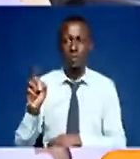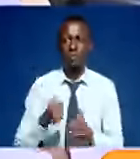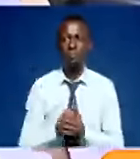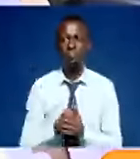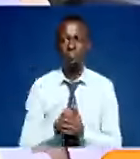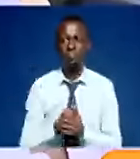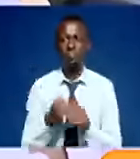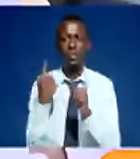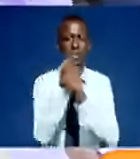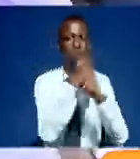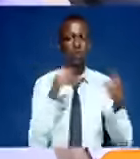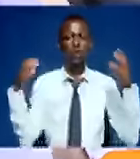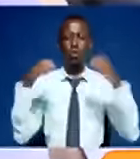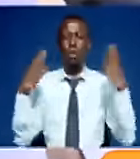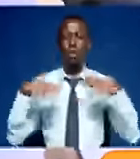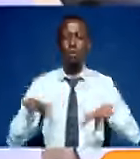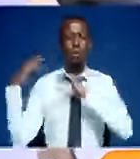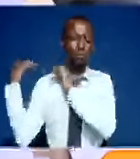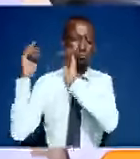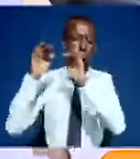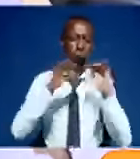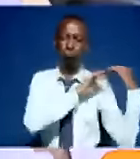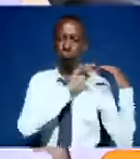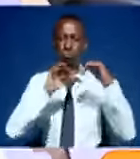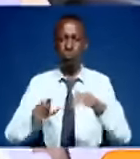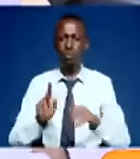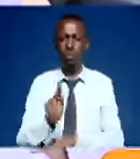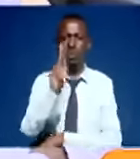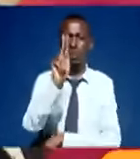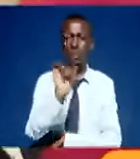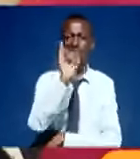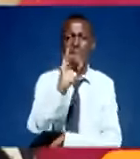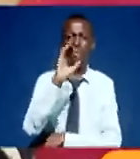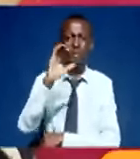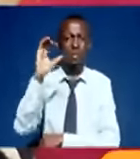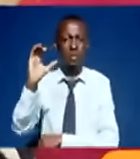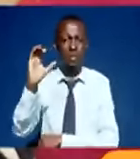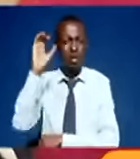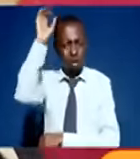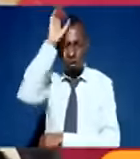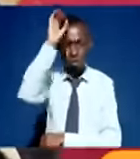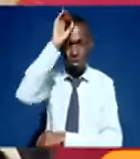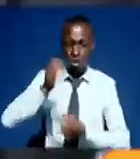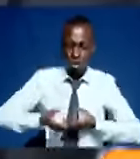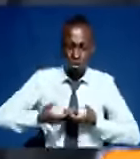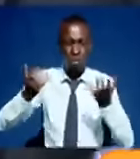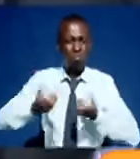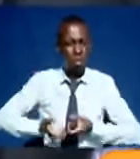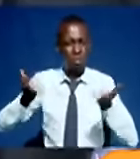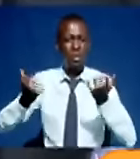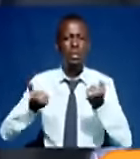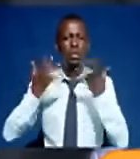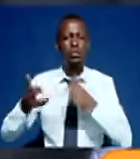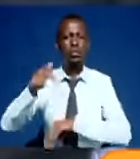Residents, including different groups, turning up in their numbers at the Kenyatta International Convention Center to give their views to the National Assembly Committee